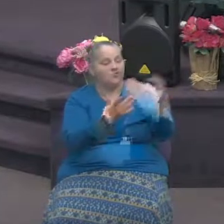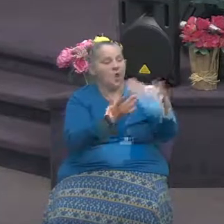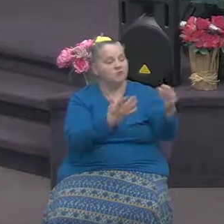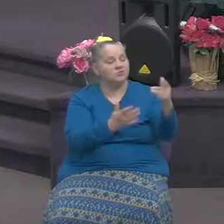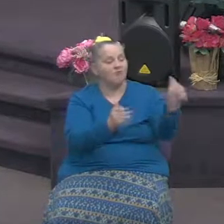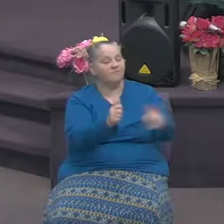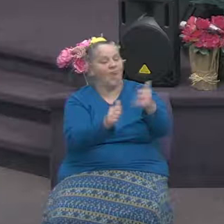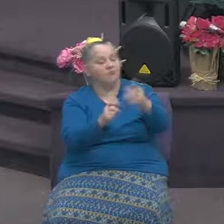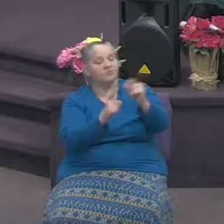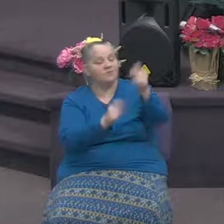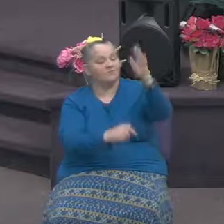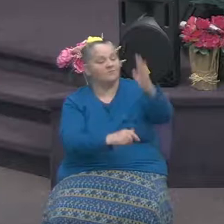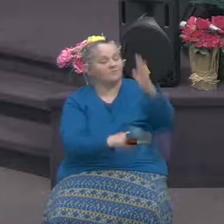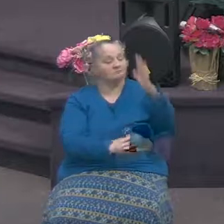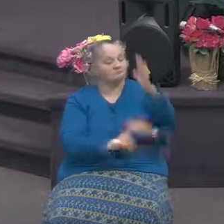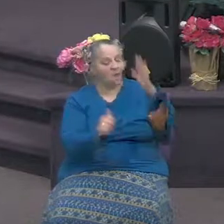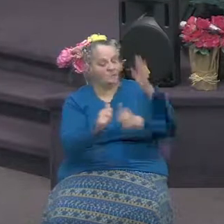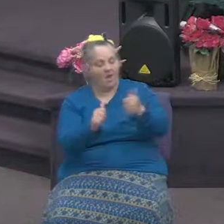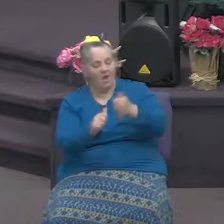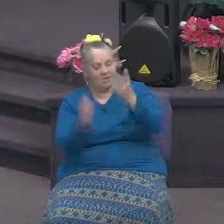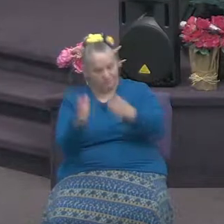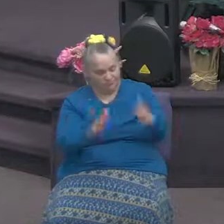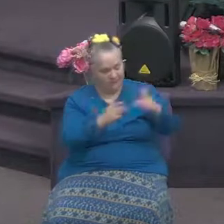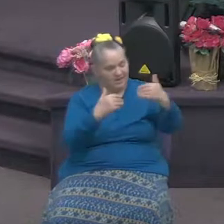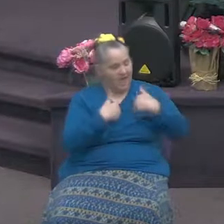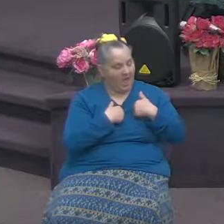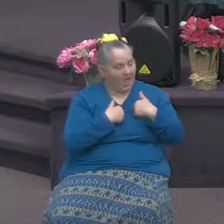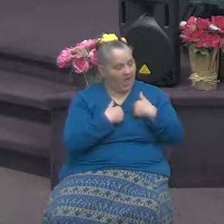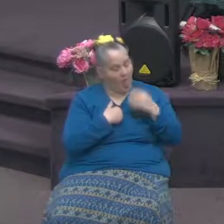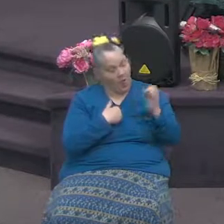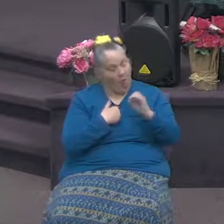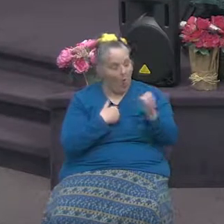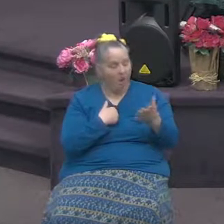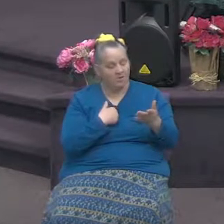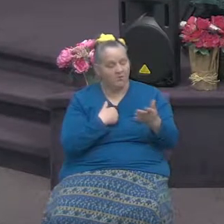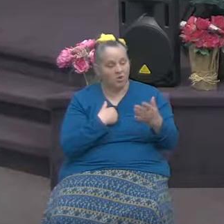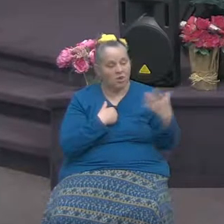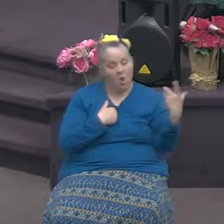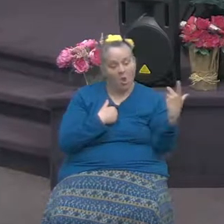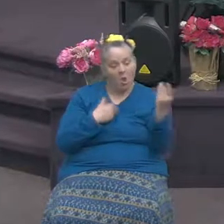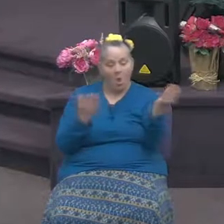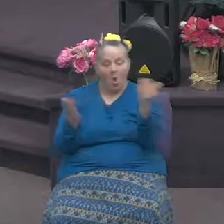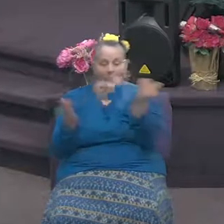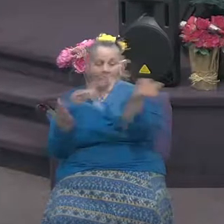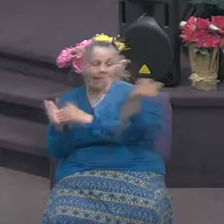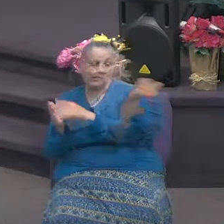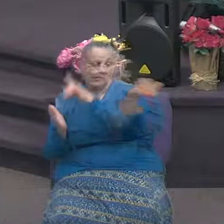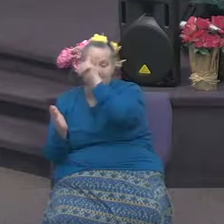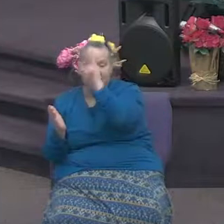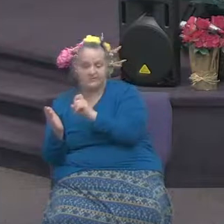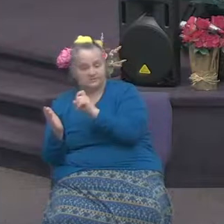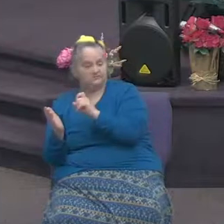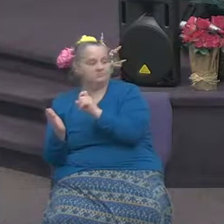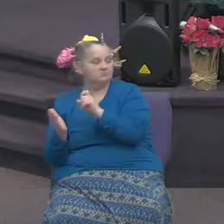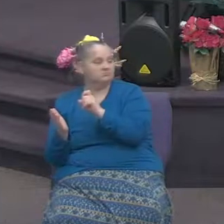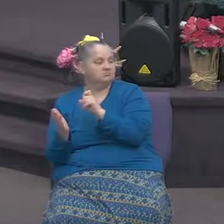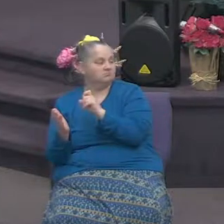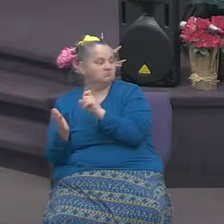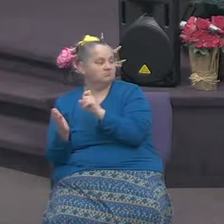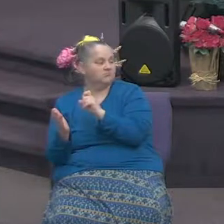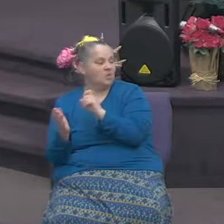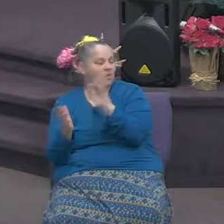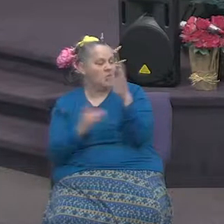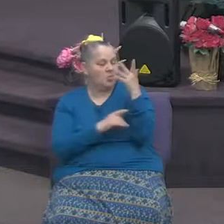to follow the word of God, to follow the plan he has, or to go back to Egypt.